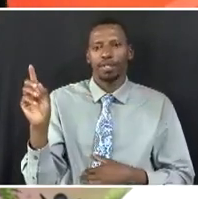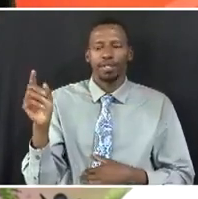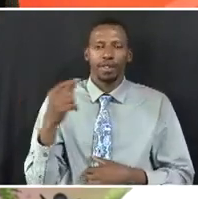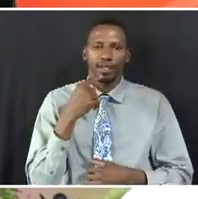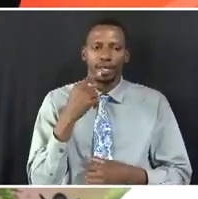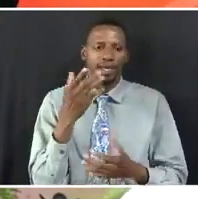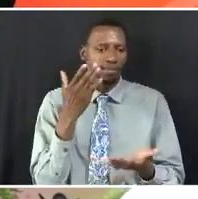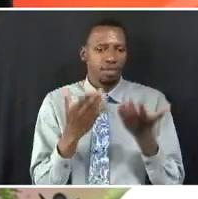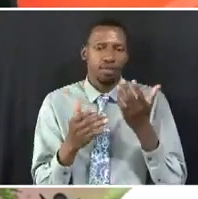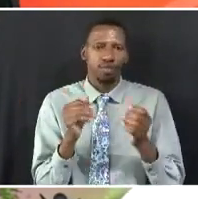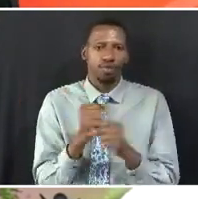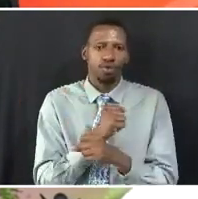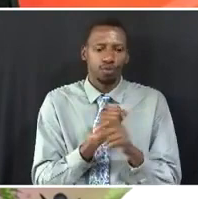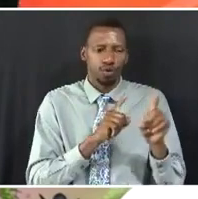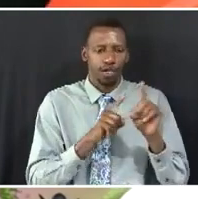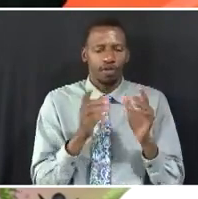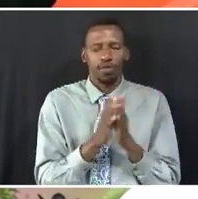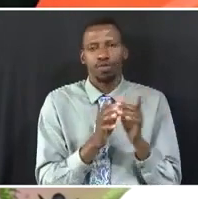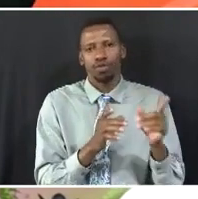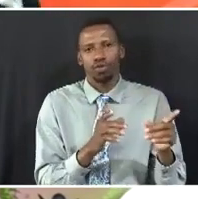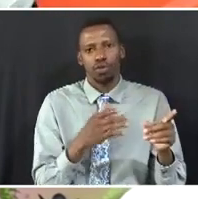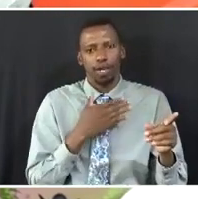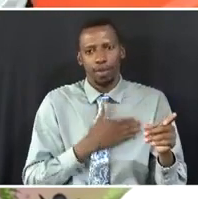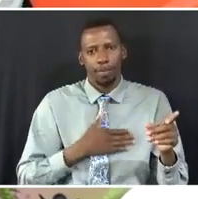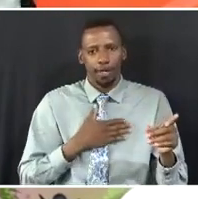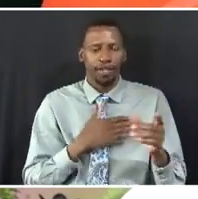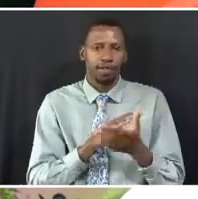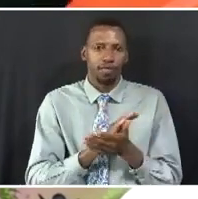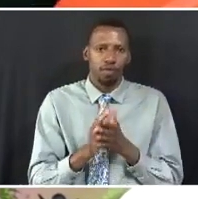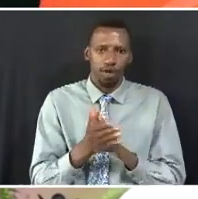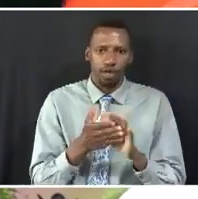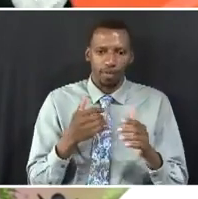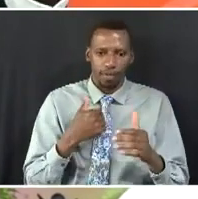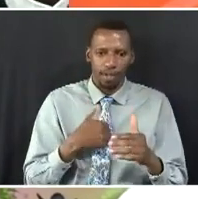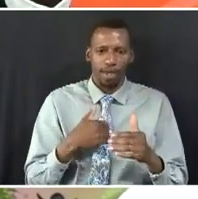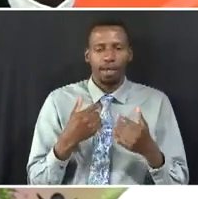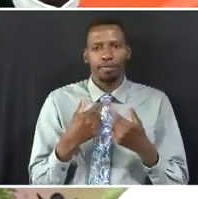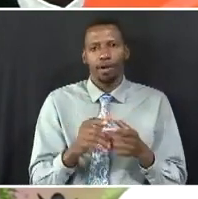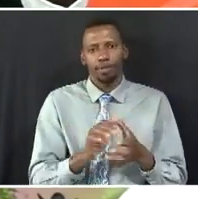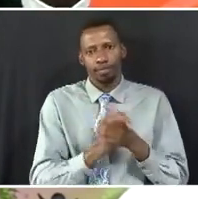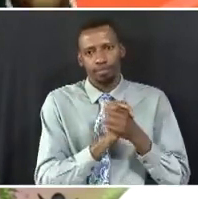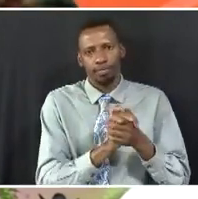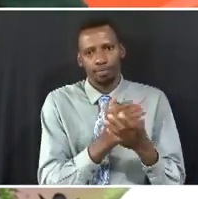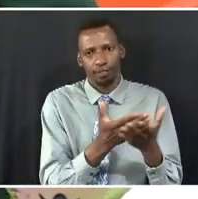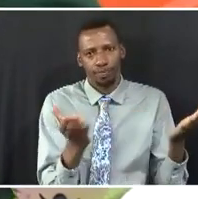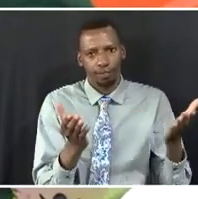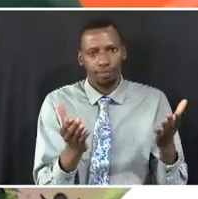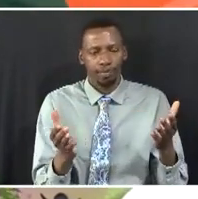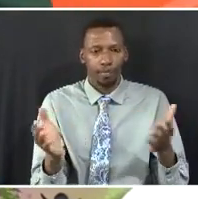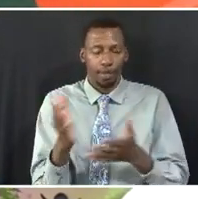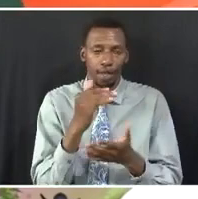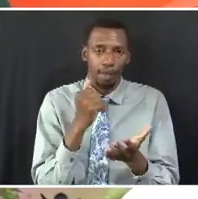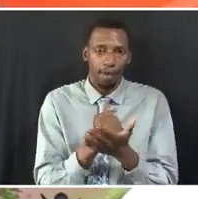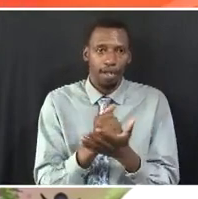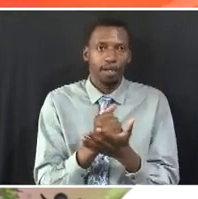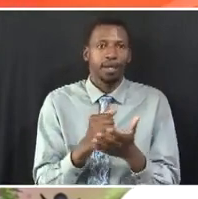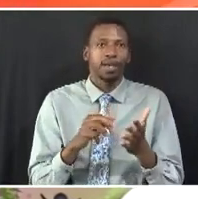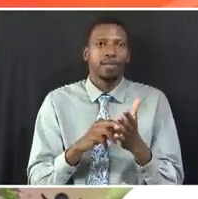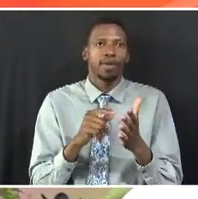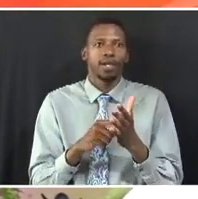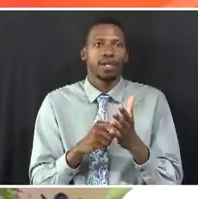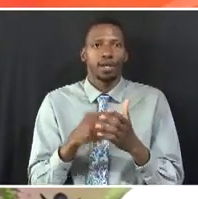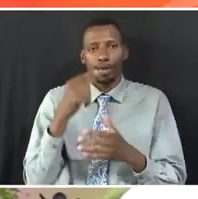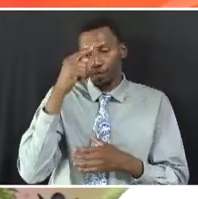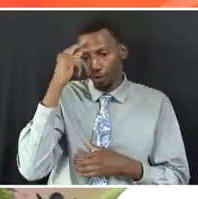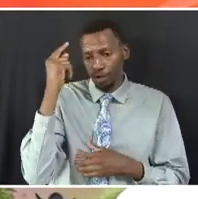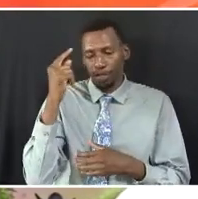not travel with you. Please forgive me, but go and greet them. Amen? And so,